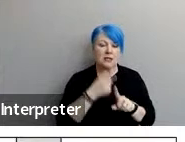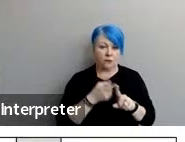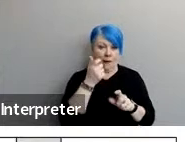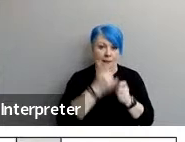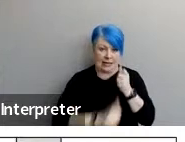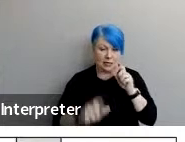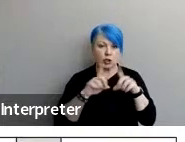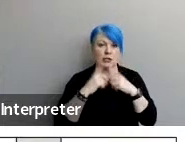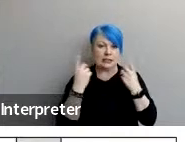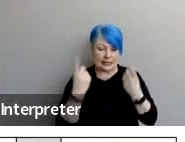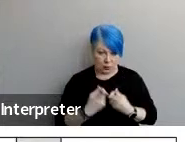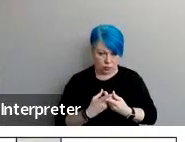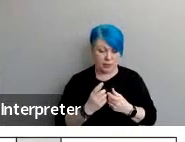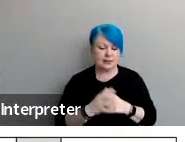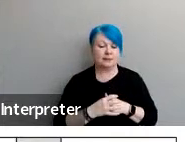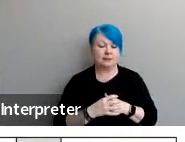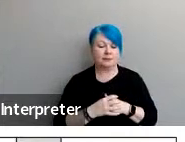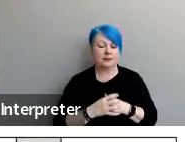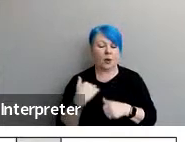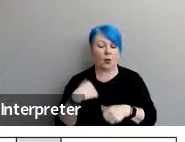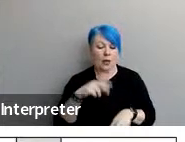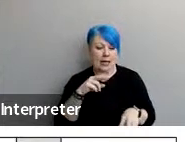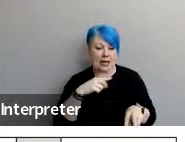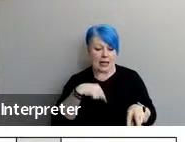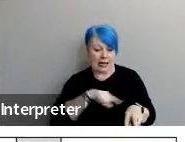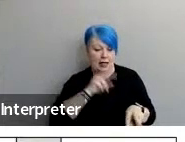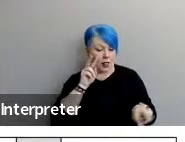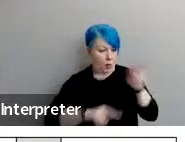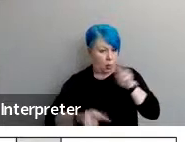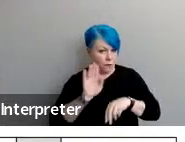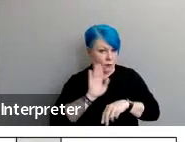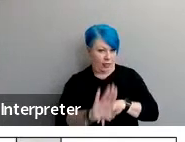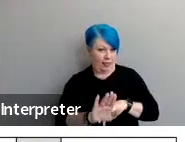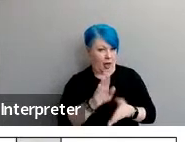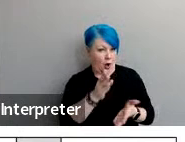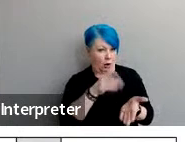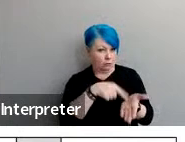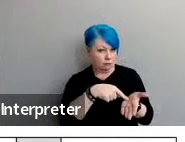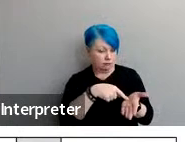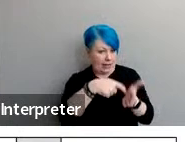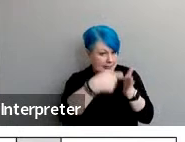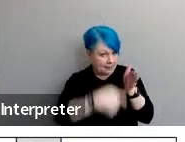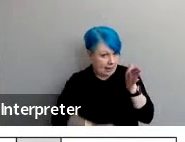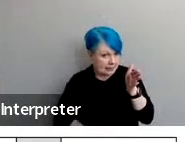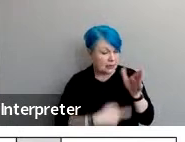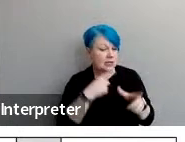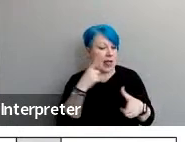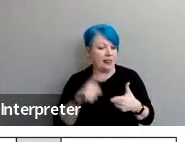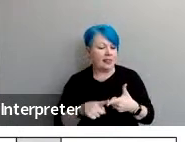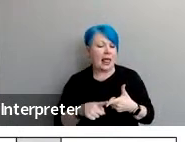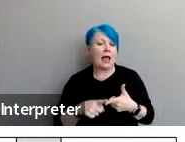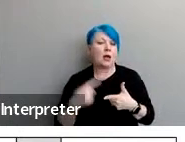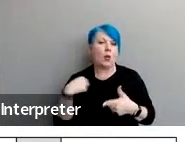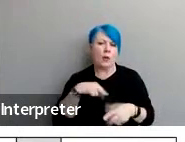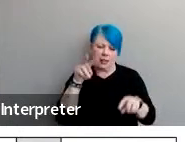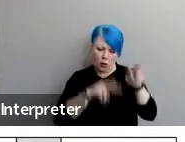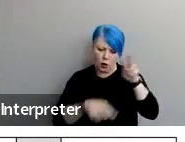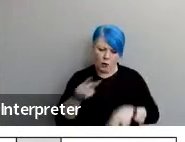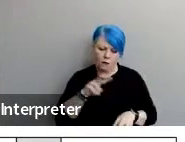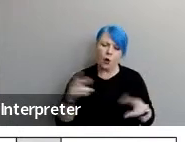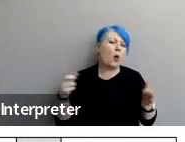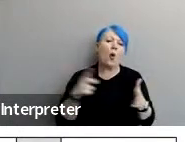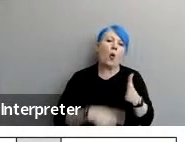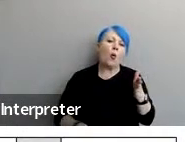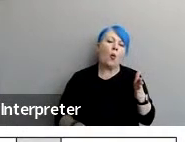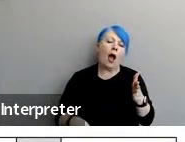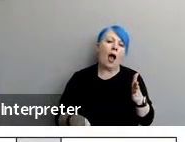are those allowable expenses, and then we go deeper into what are you looking to utilize those funds for.